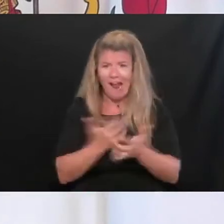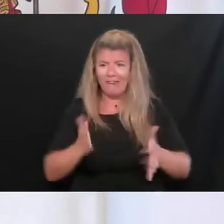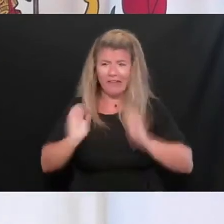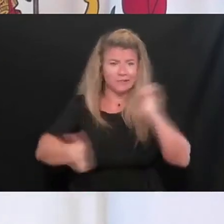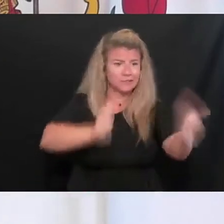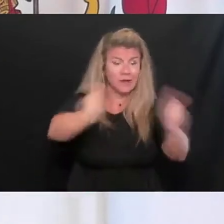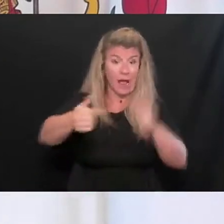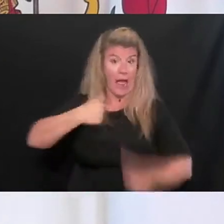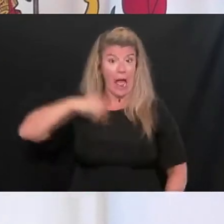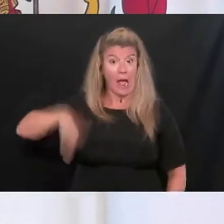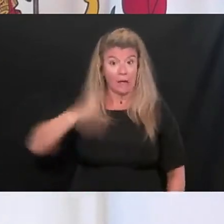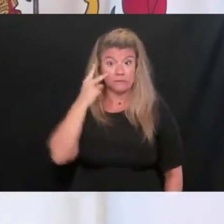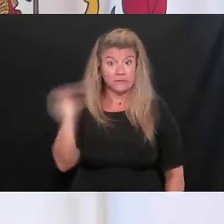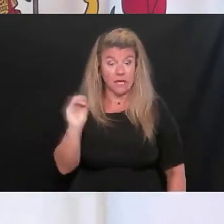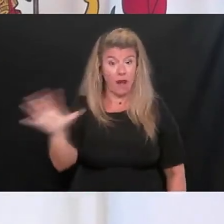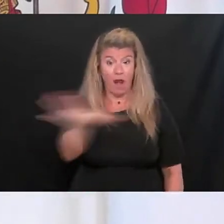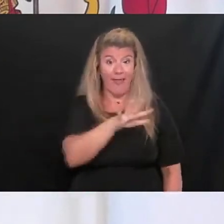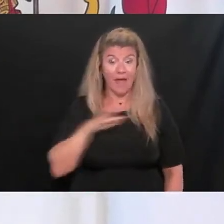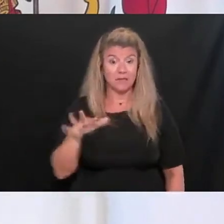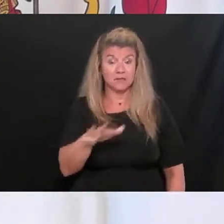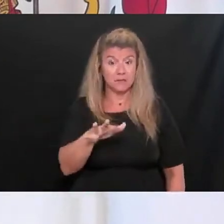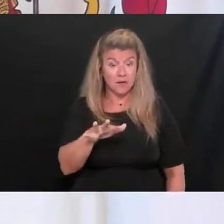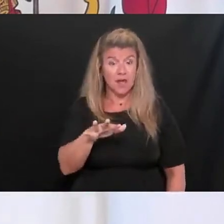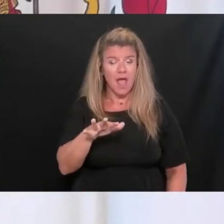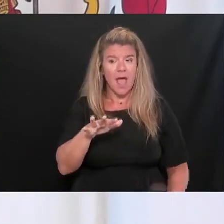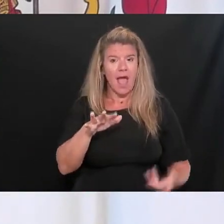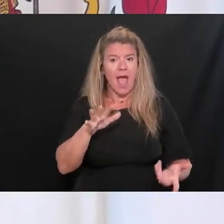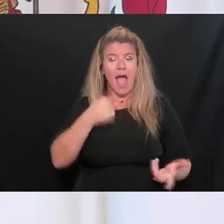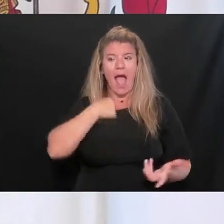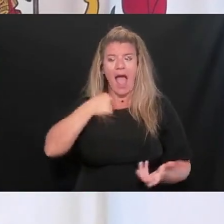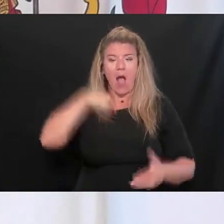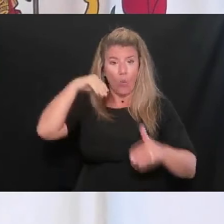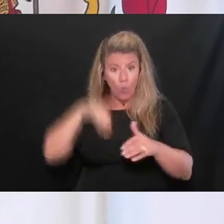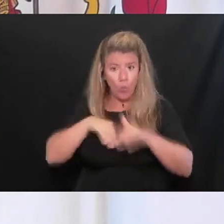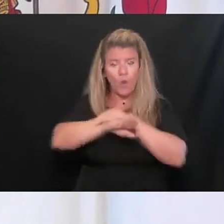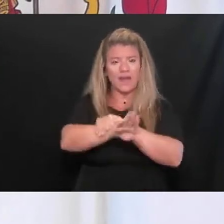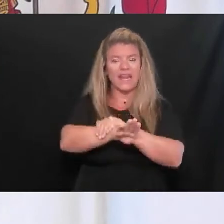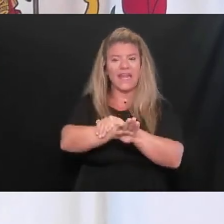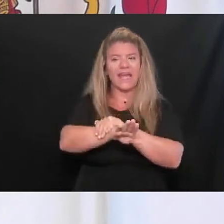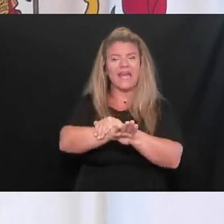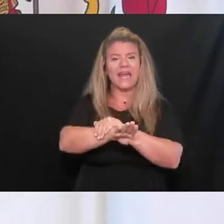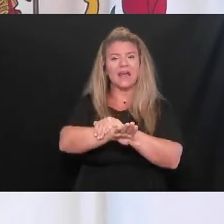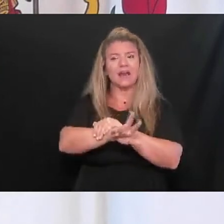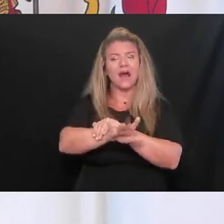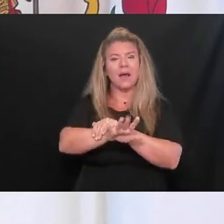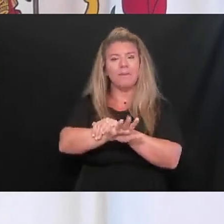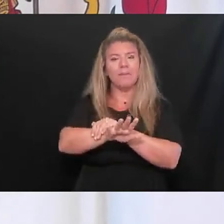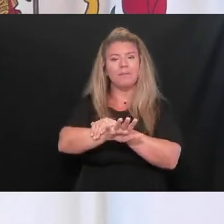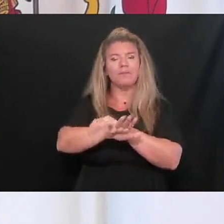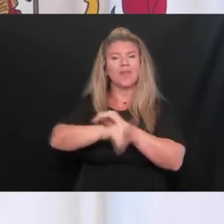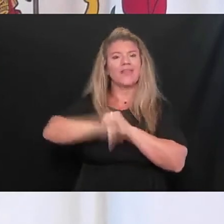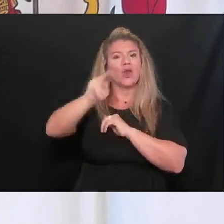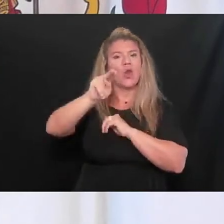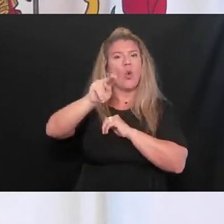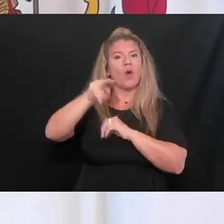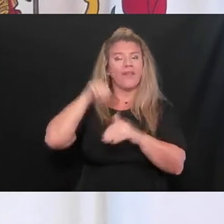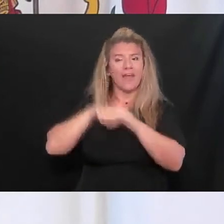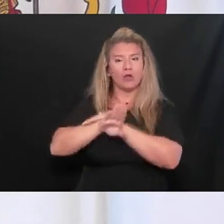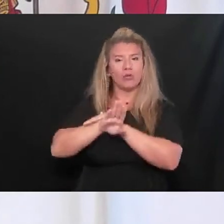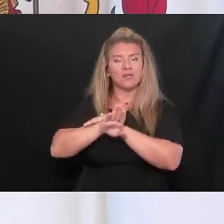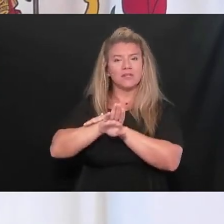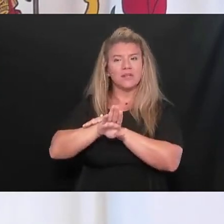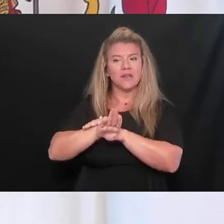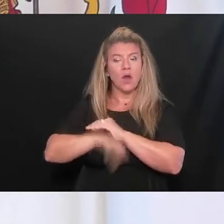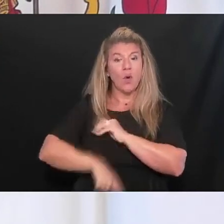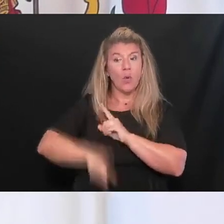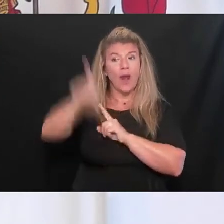and everything. I'd never seen any of it and everything. And all I did was go in the north entrance and went up on the outside.